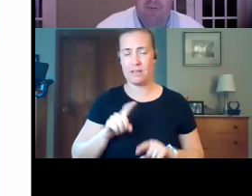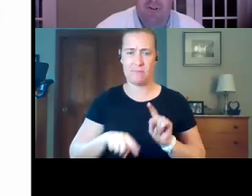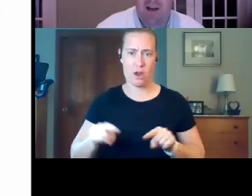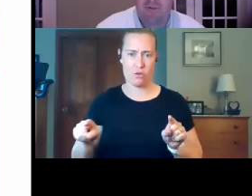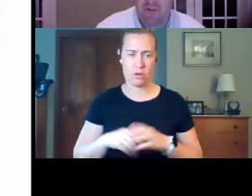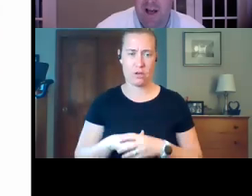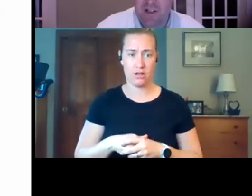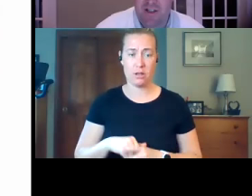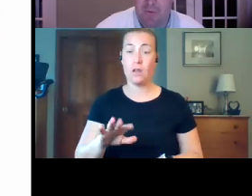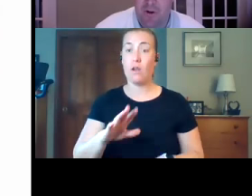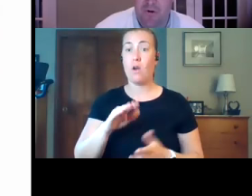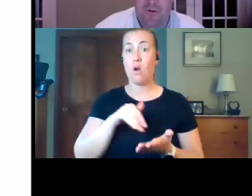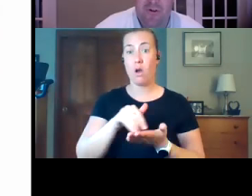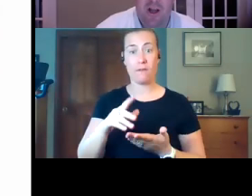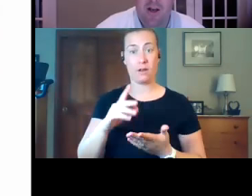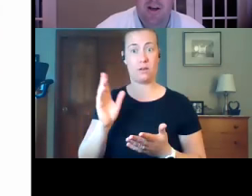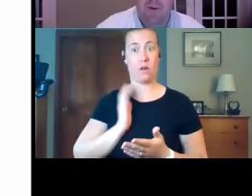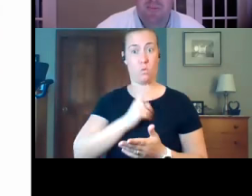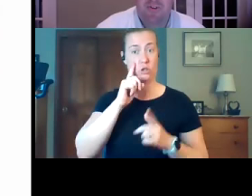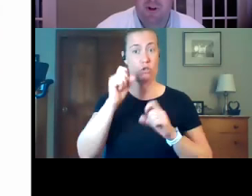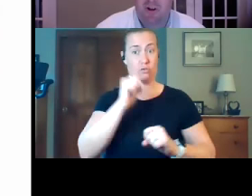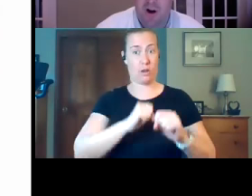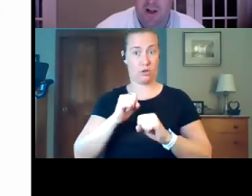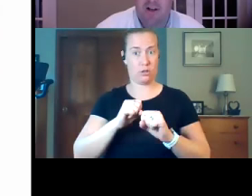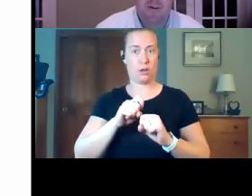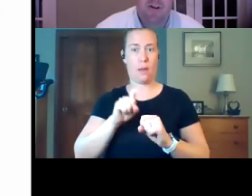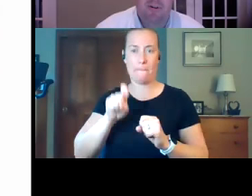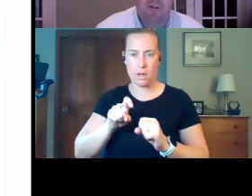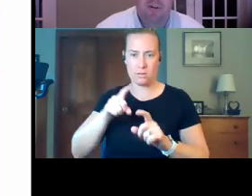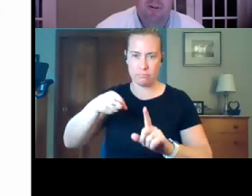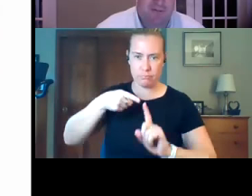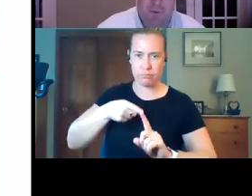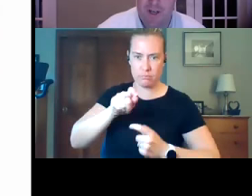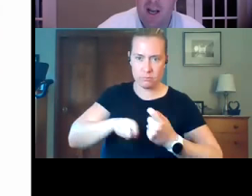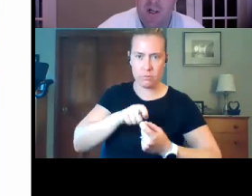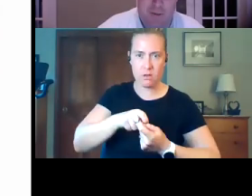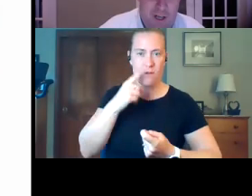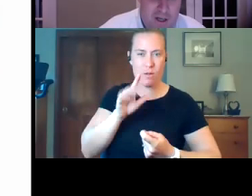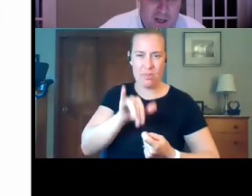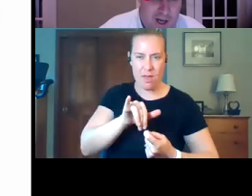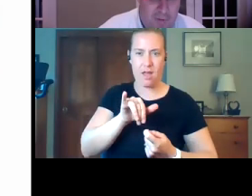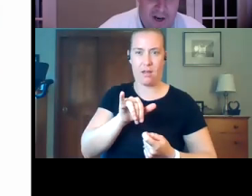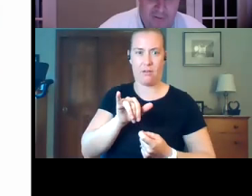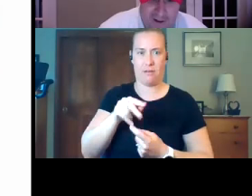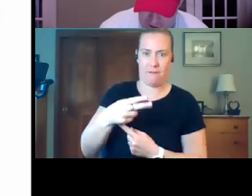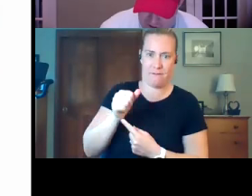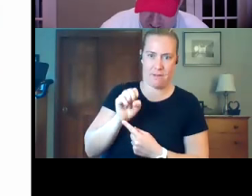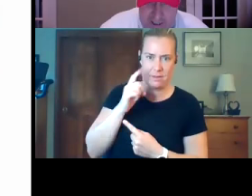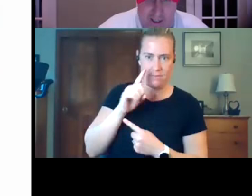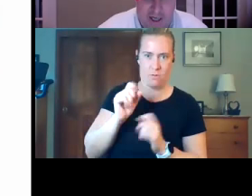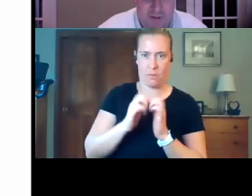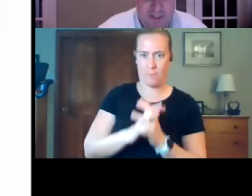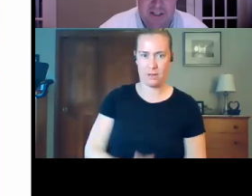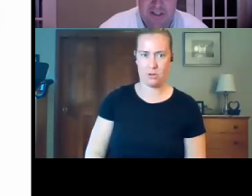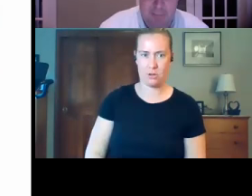likewise, oftentimes the strategies that we use need to be specifically targeted to different phases of implementation. On the left, you